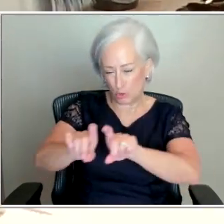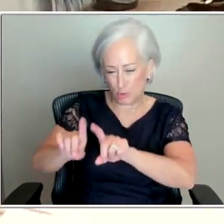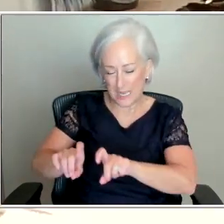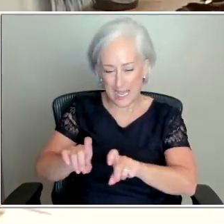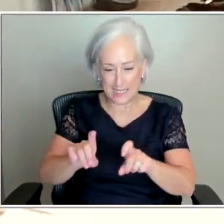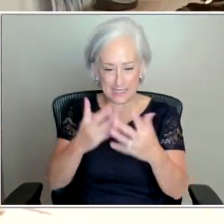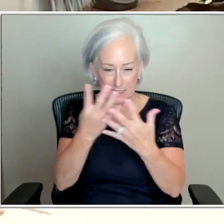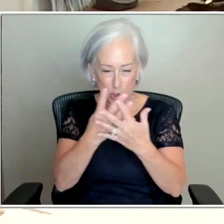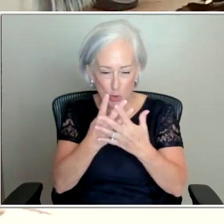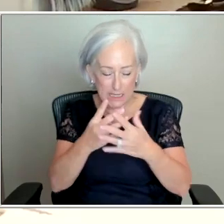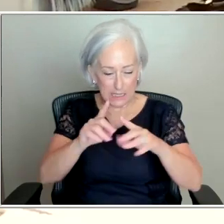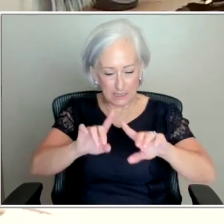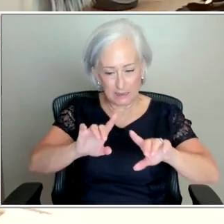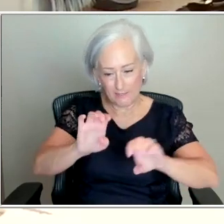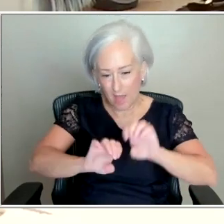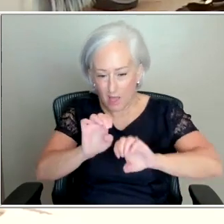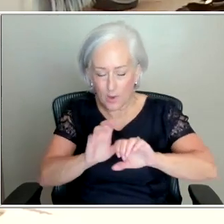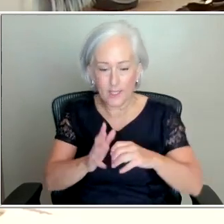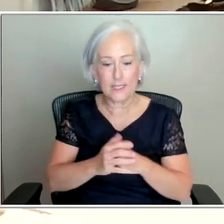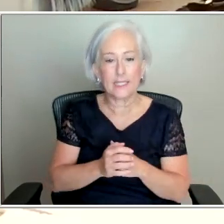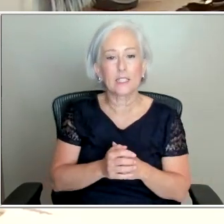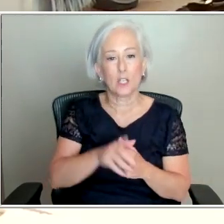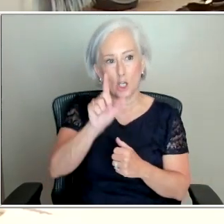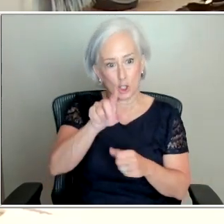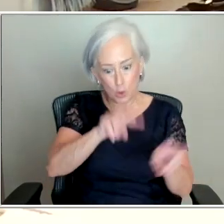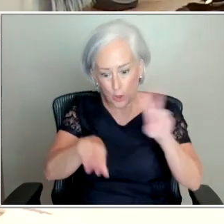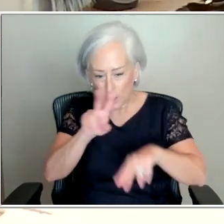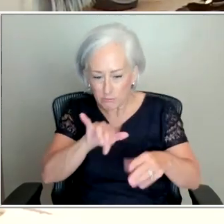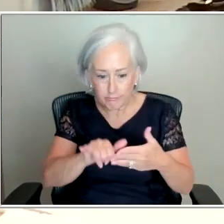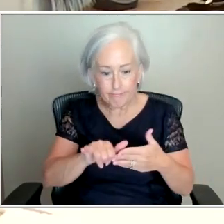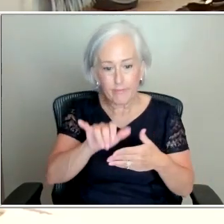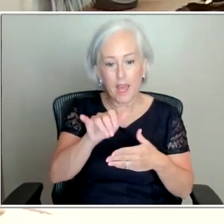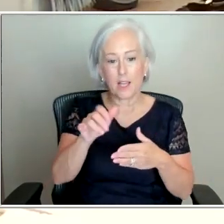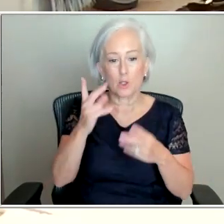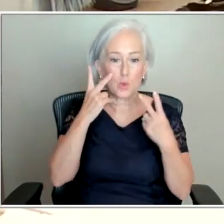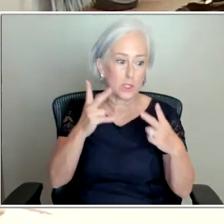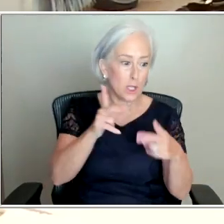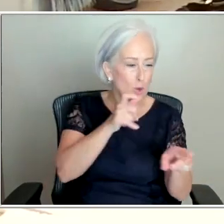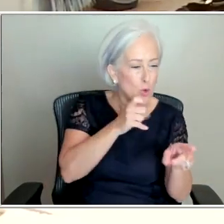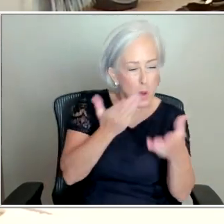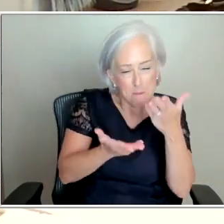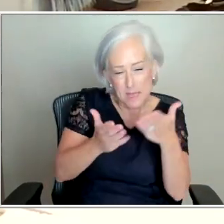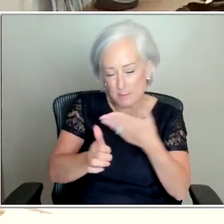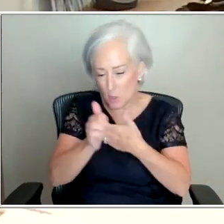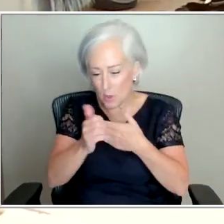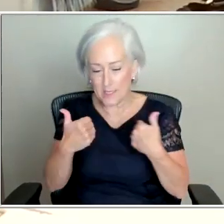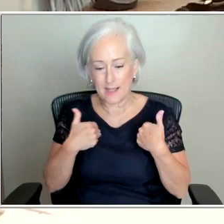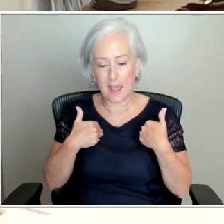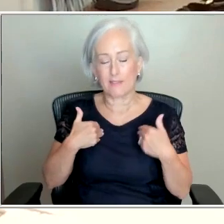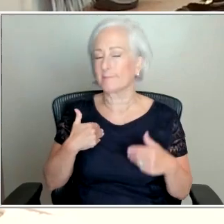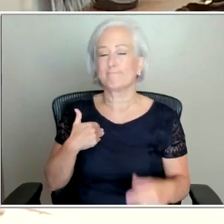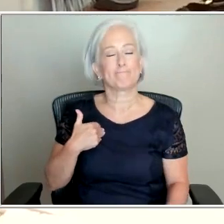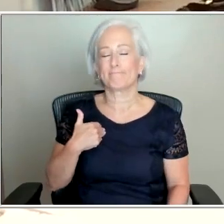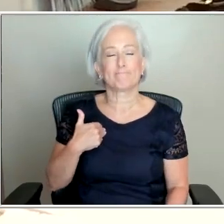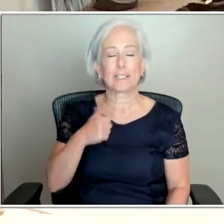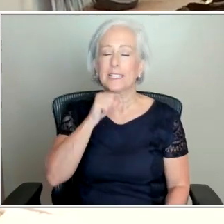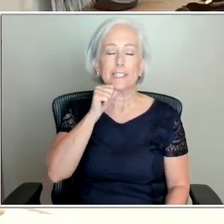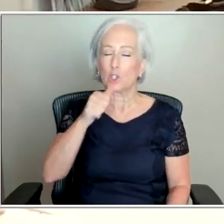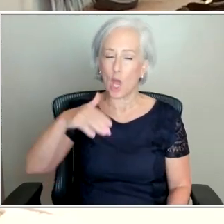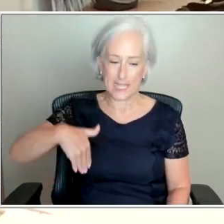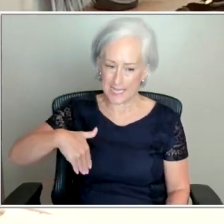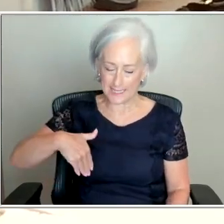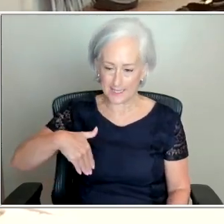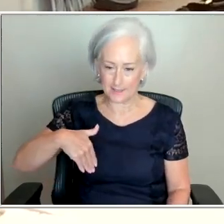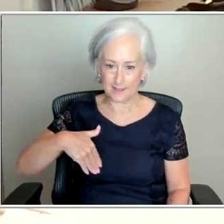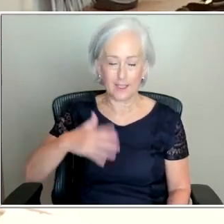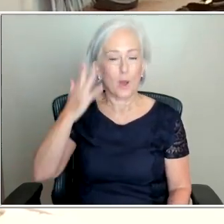population-wide screens looking for people at risk and then going after them? And the answer is not yet. And the reason is we just